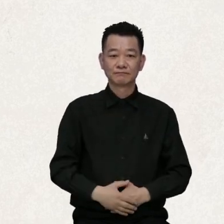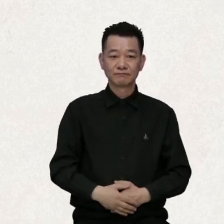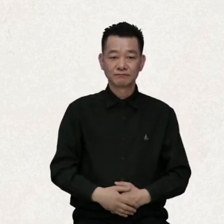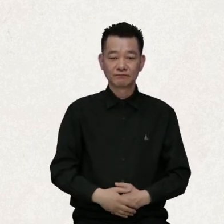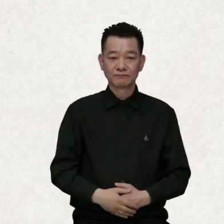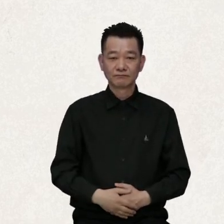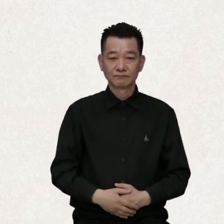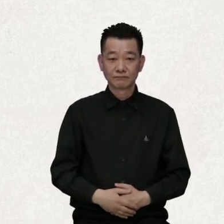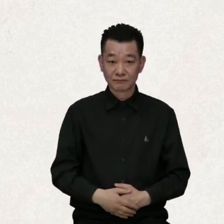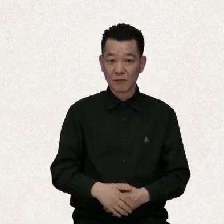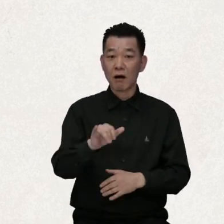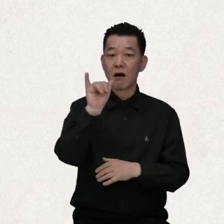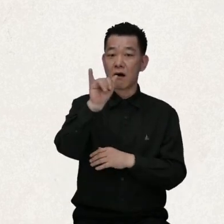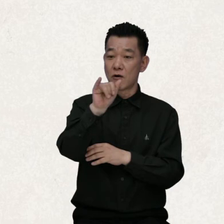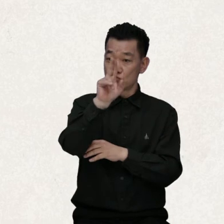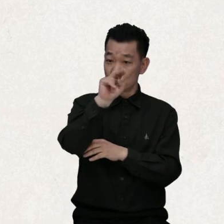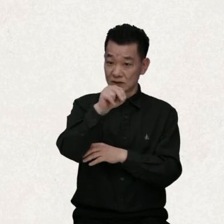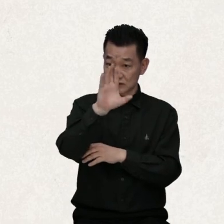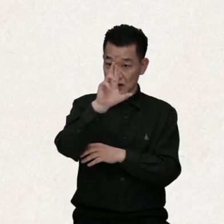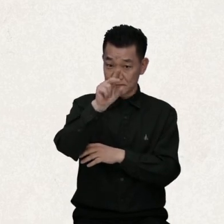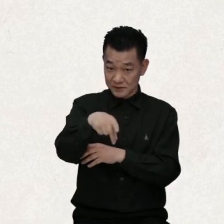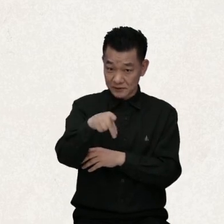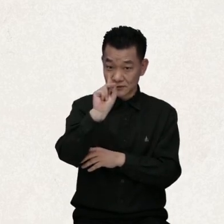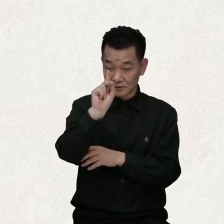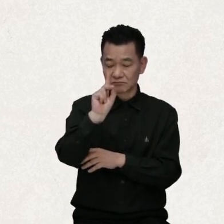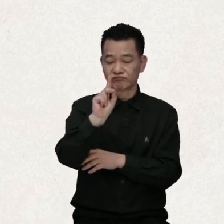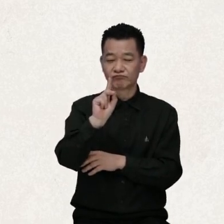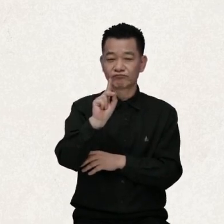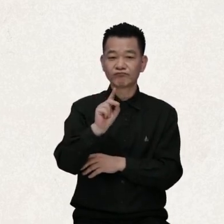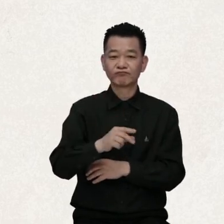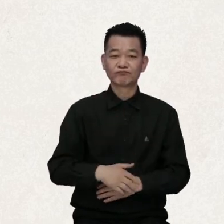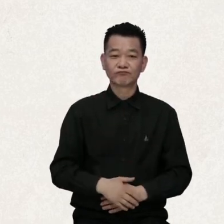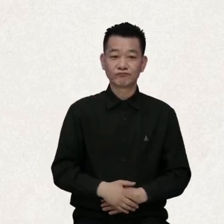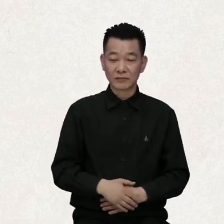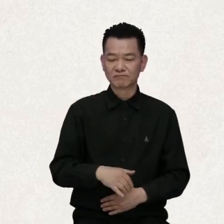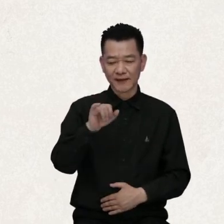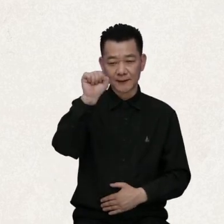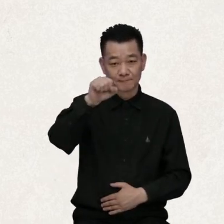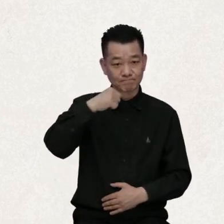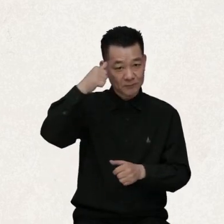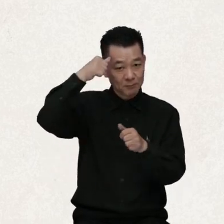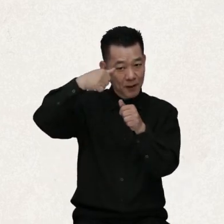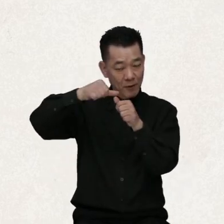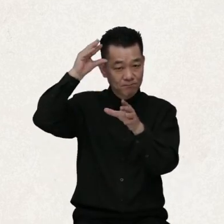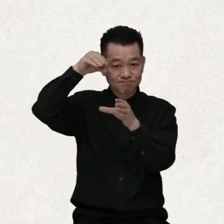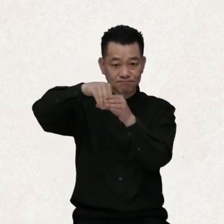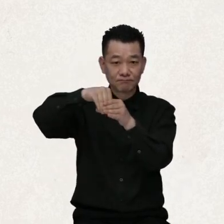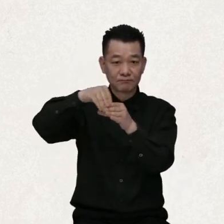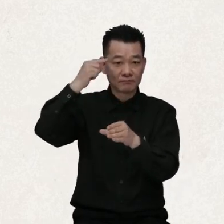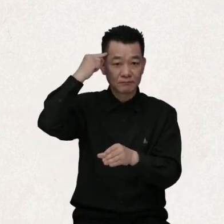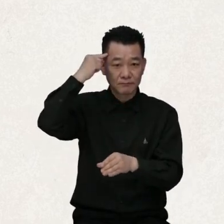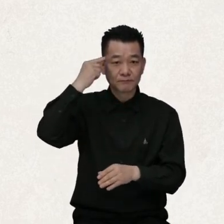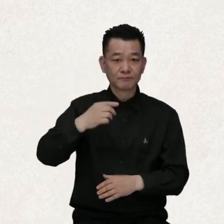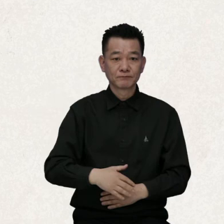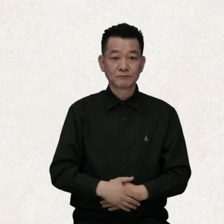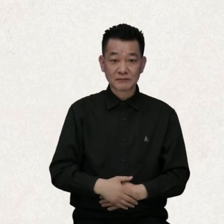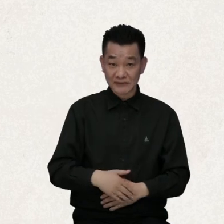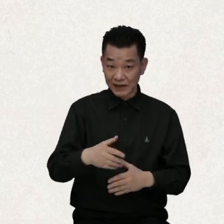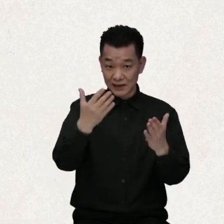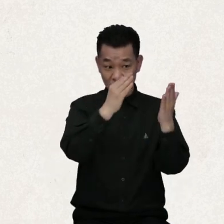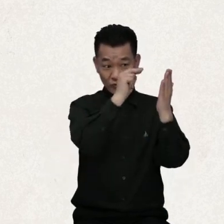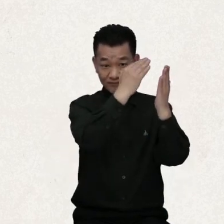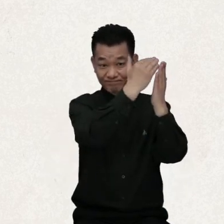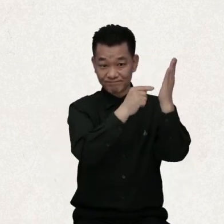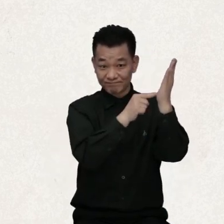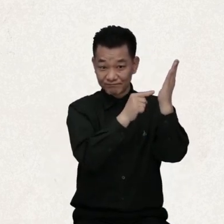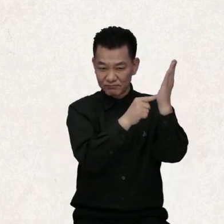in short. Ah, the UN CRPD. Okay, I will remember it.